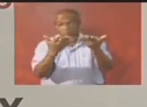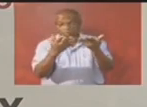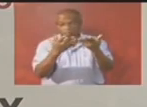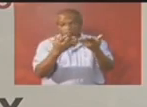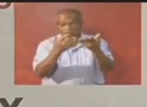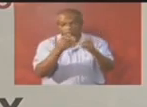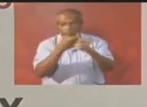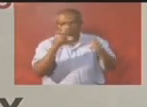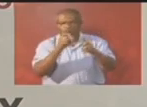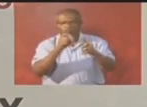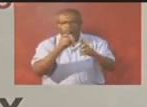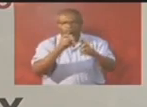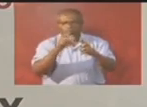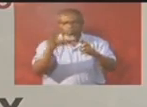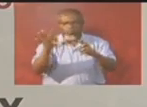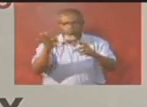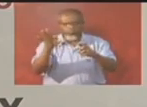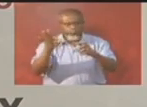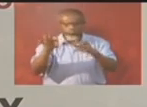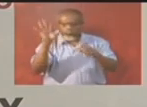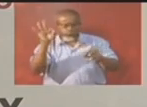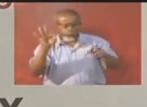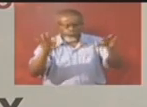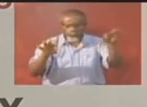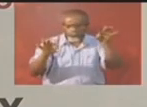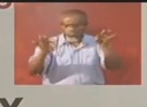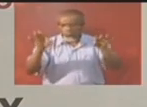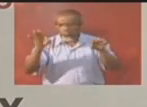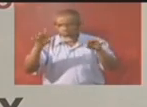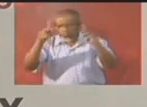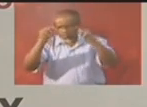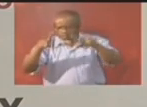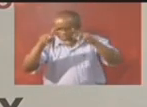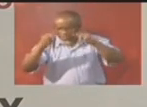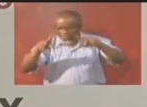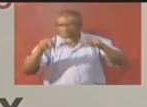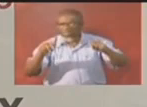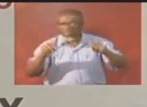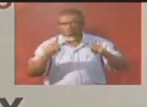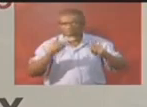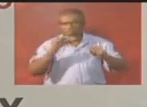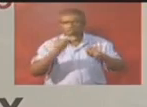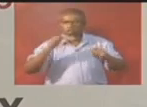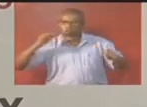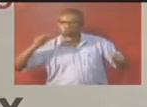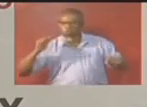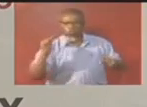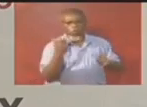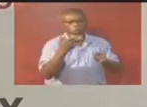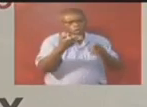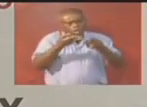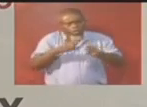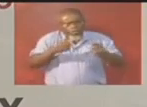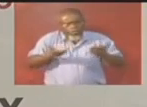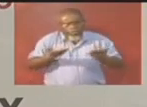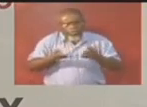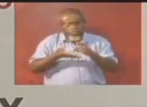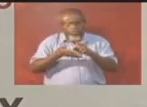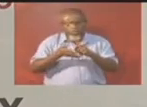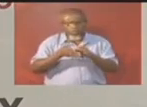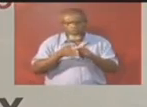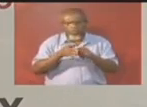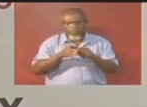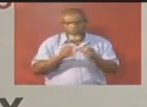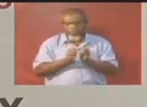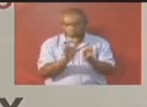of cases and detection of the variant will not represent all the cases of the variant that have occurred in the population. At this